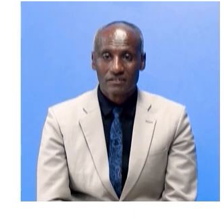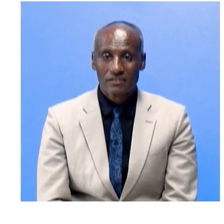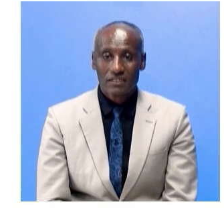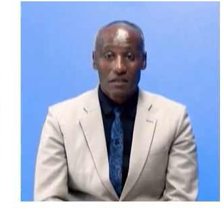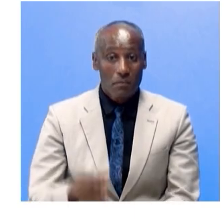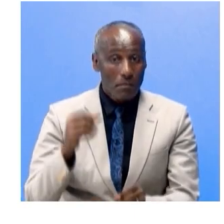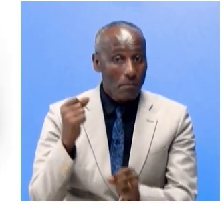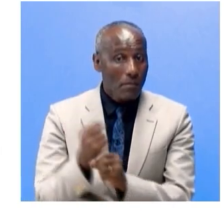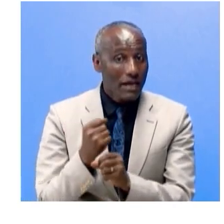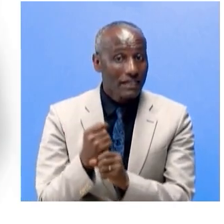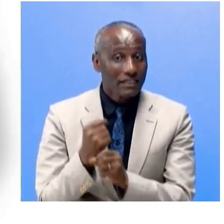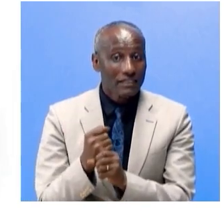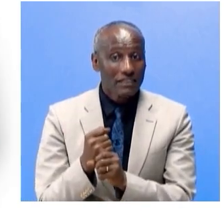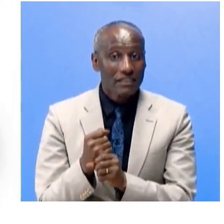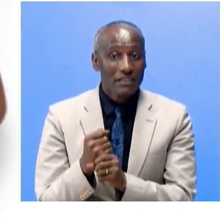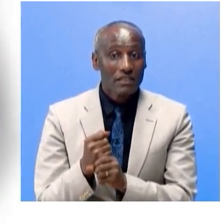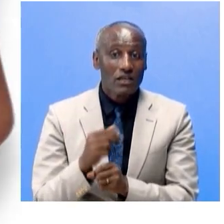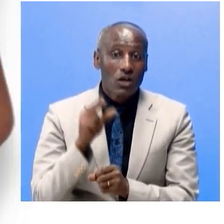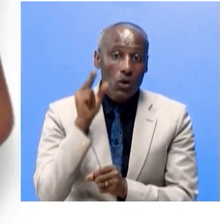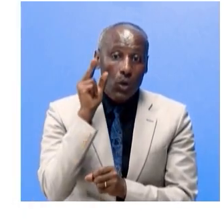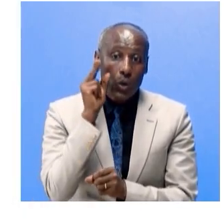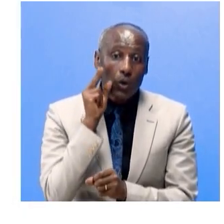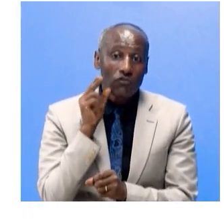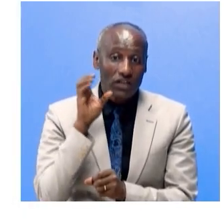make coffee.